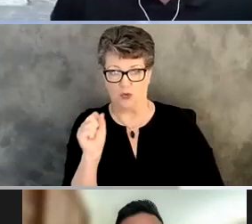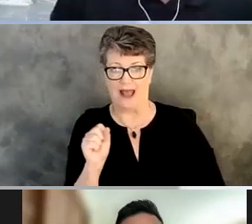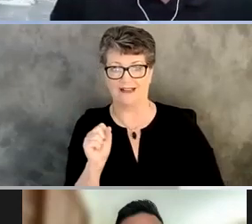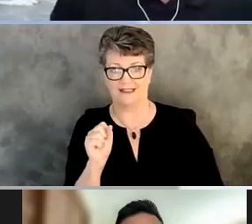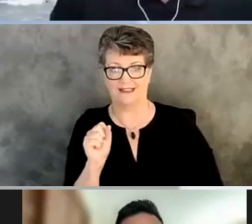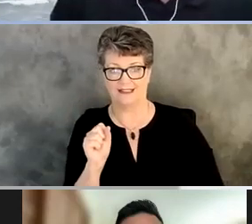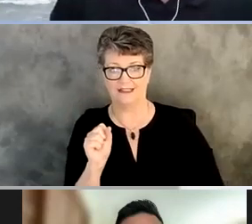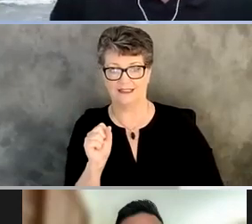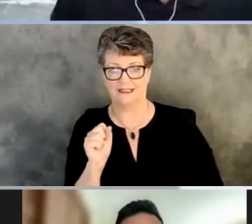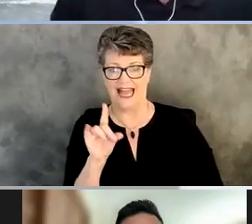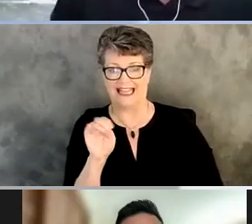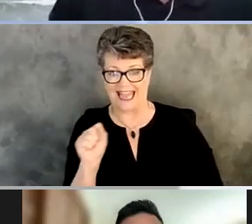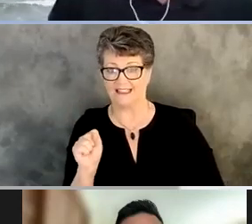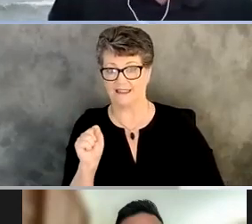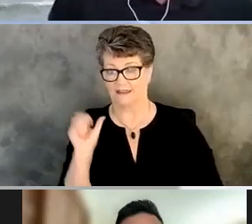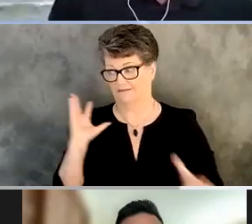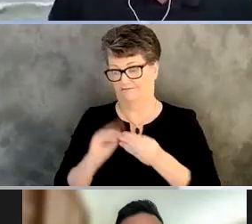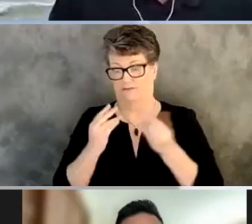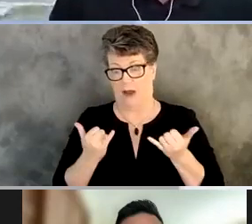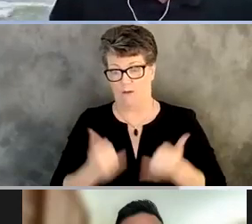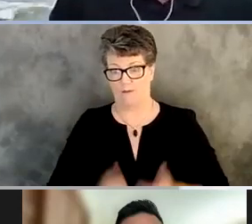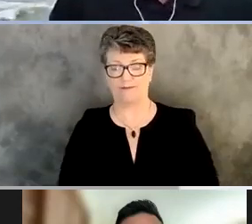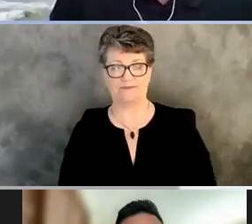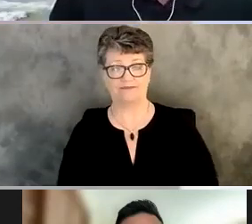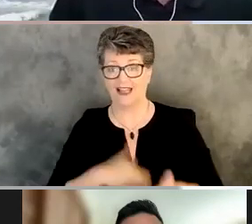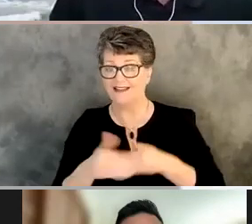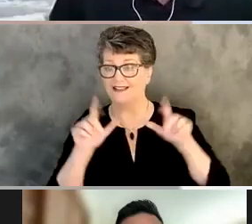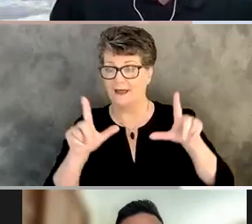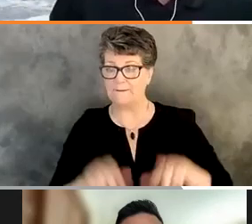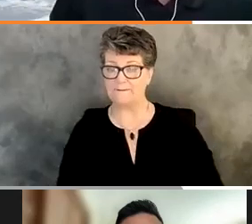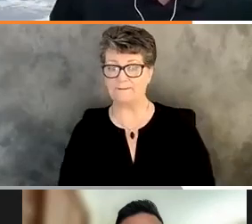death, the case rates. Next slide, please.